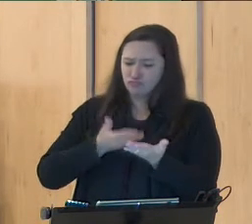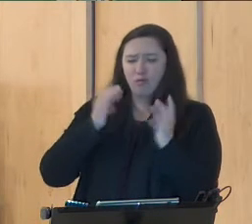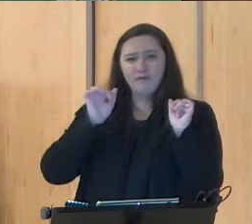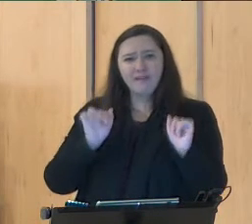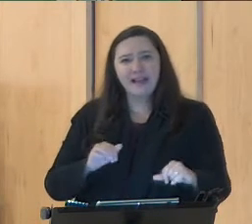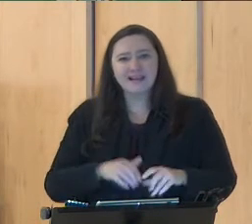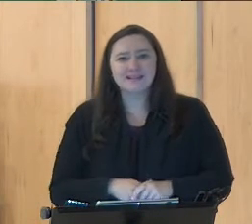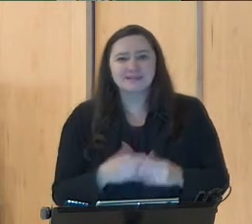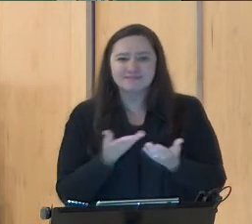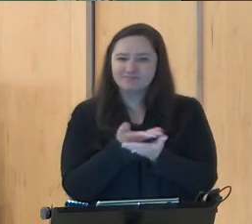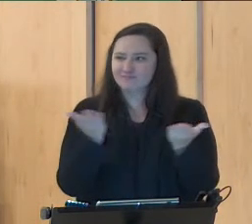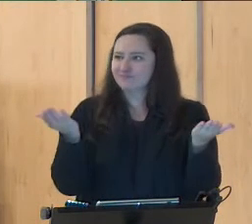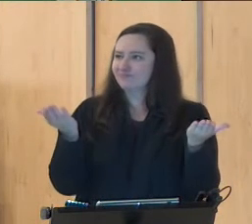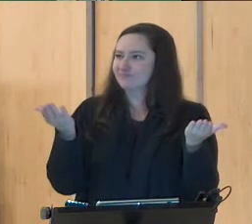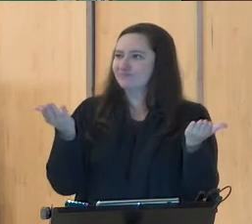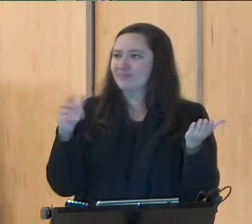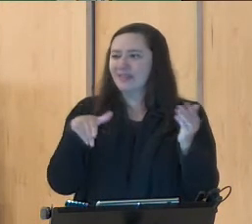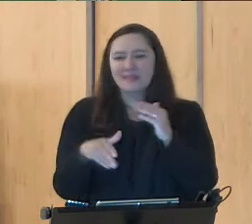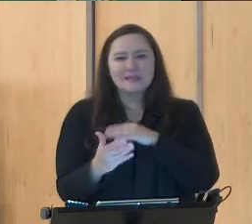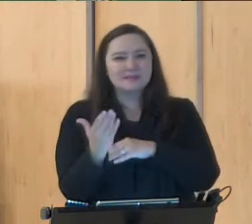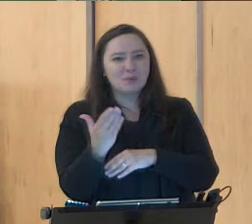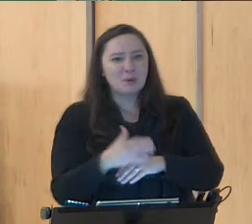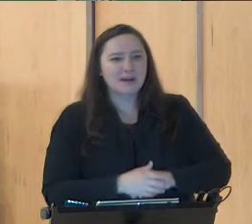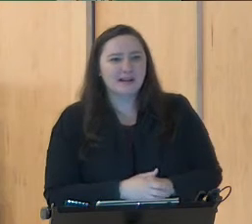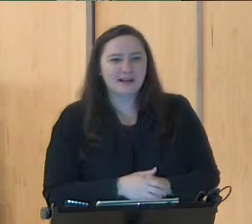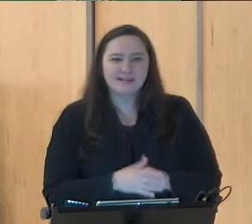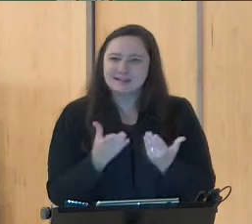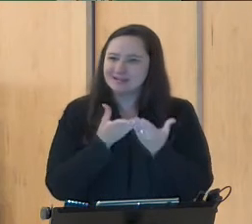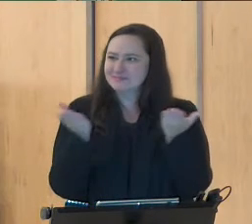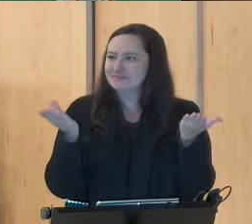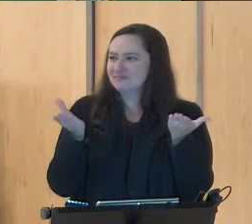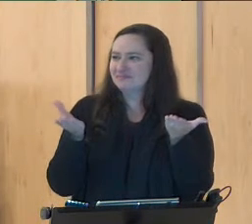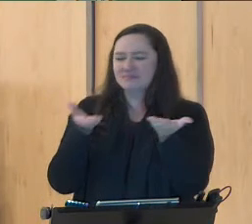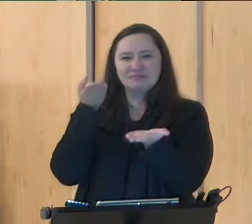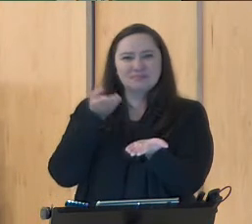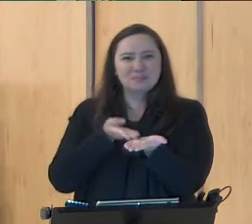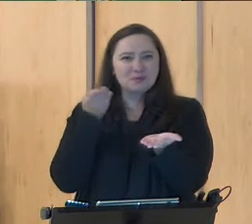All of you sitting here this morning are evidence of it.